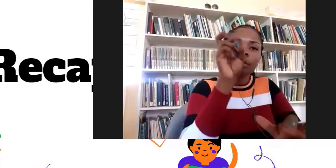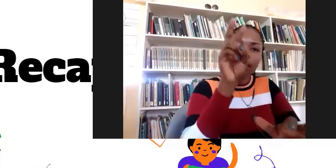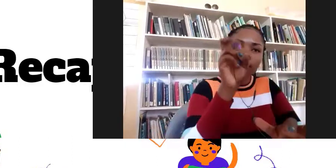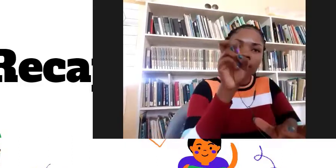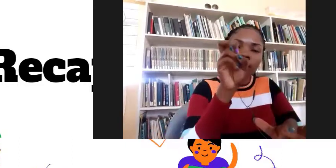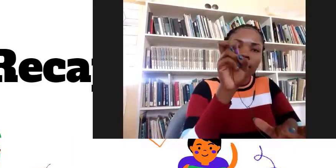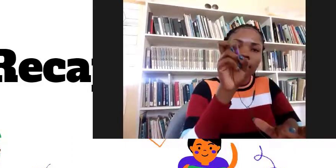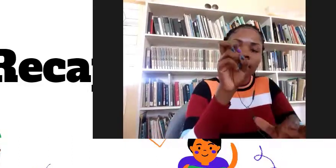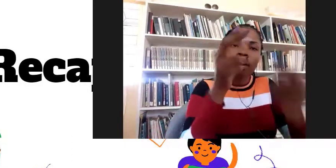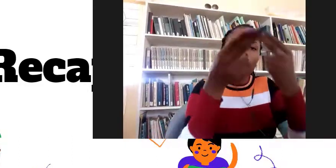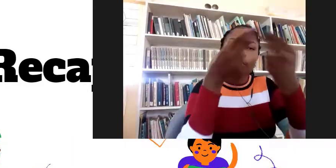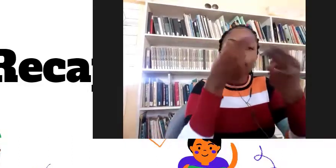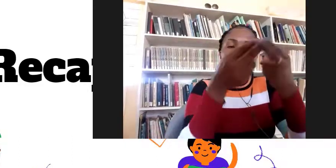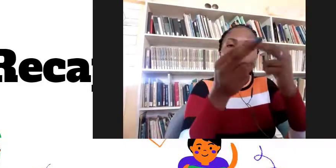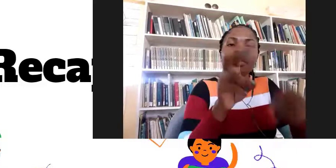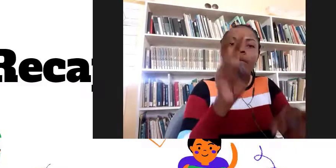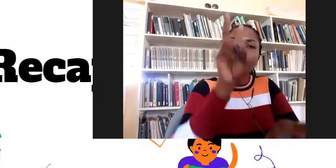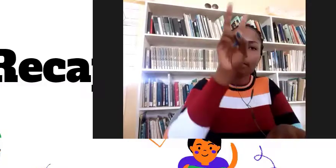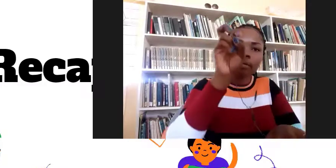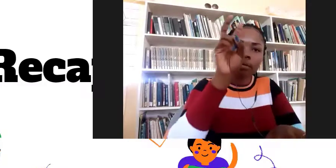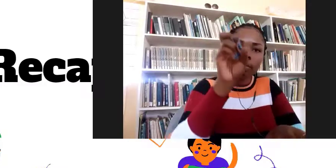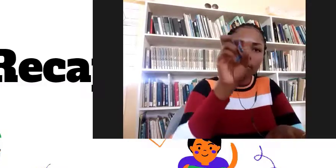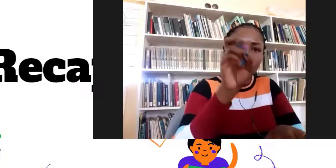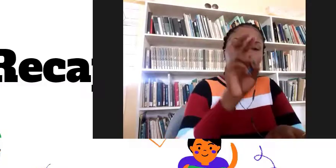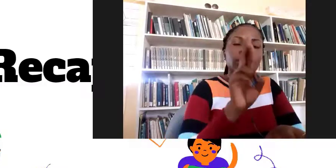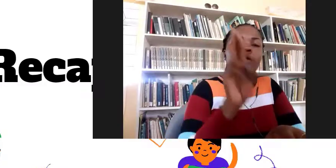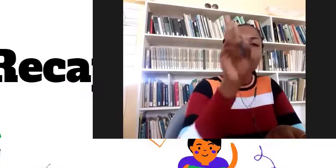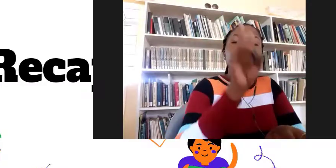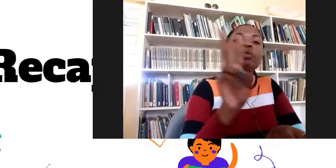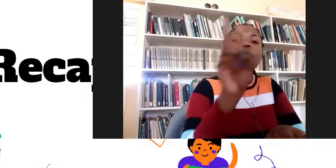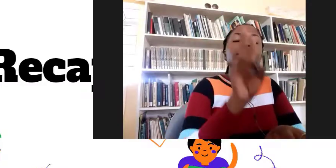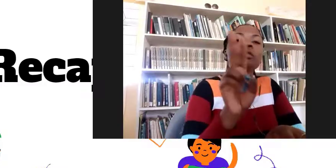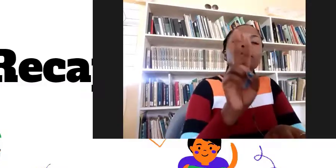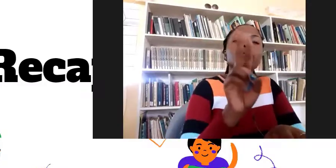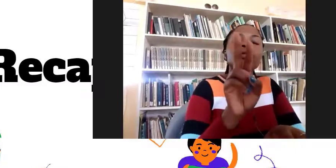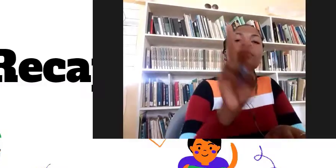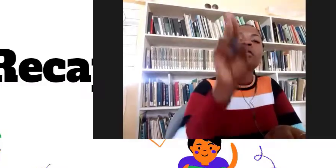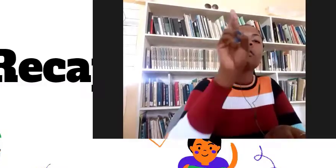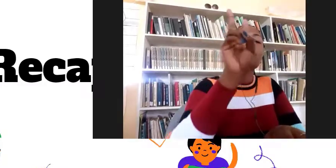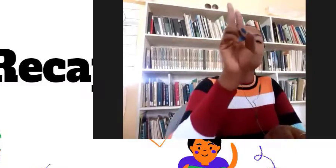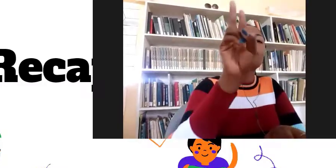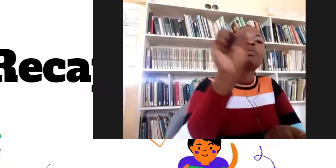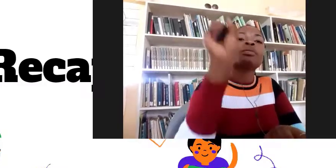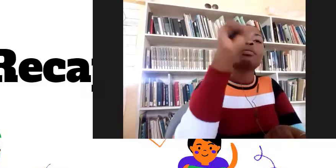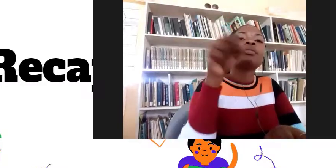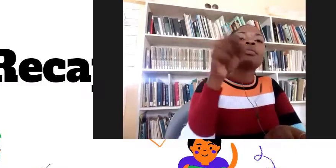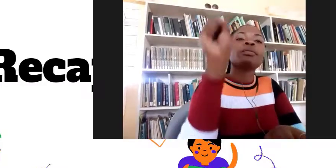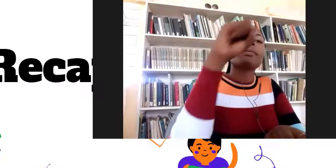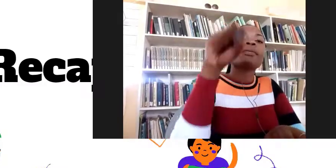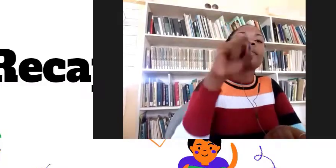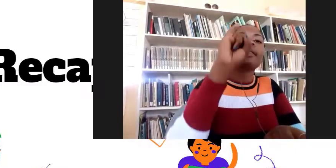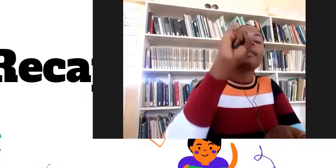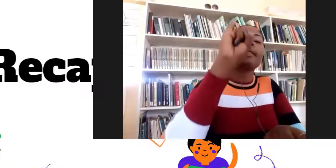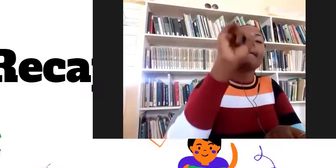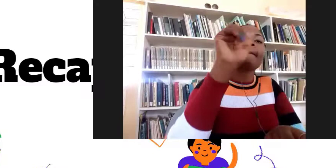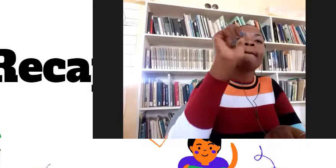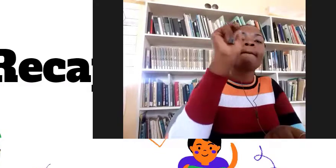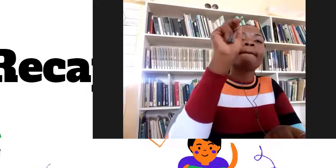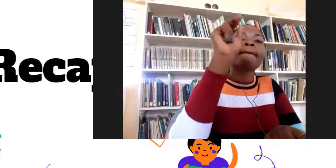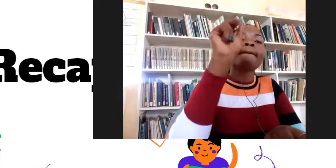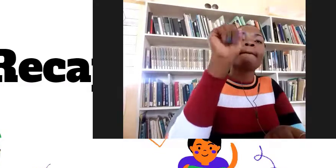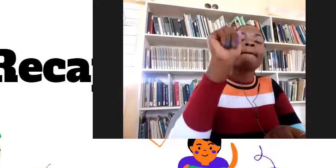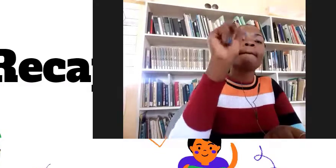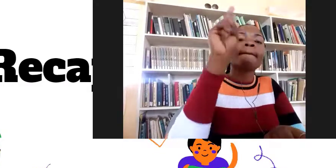multiplied by 20 using Russian multiplication, and confirm if you can get the same